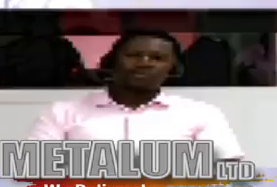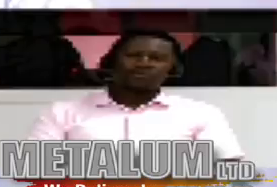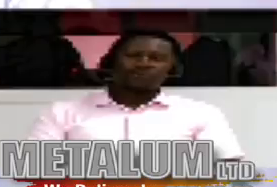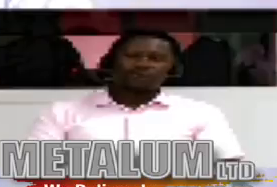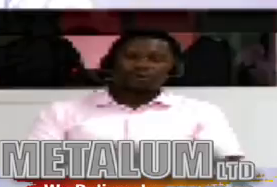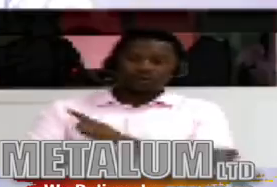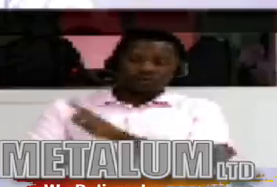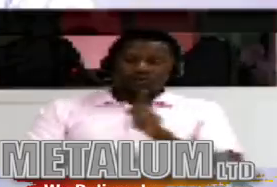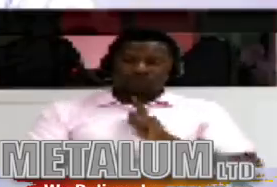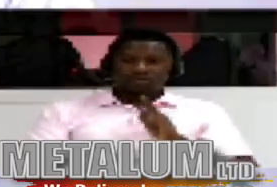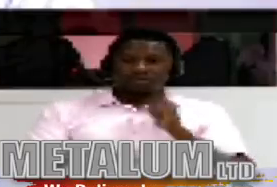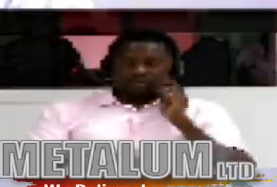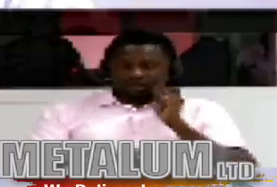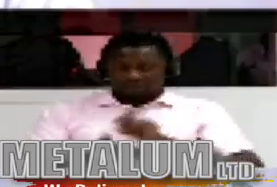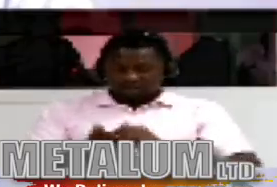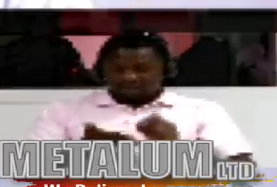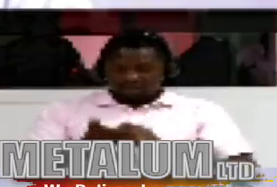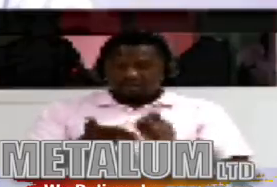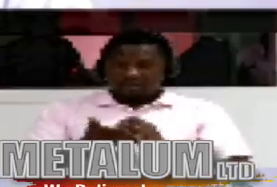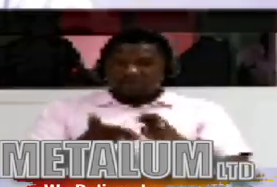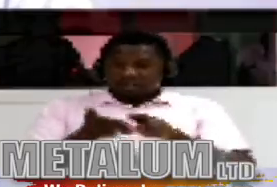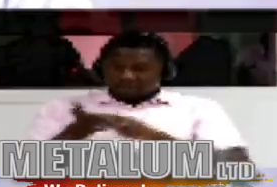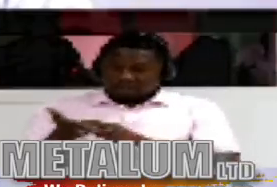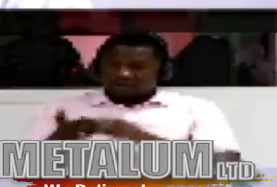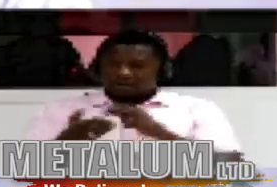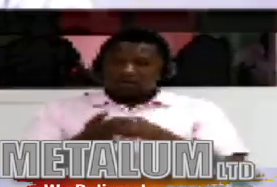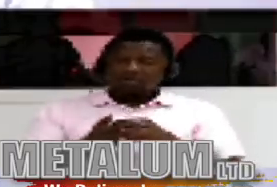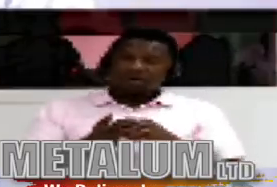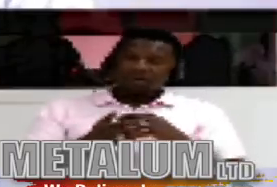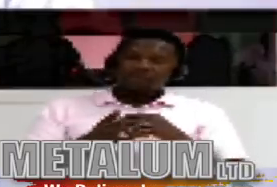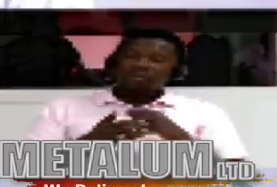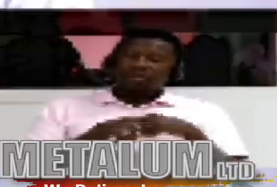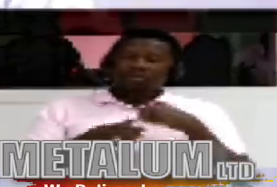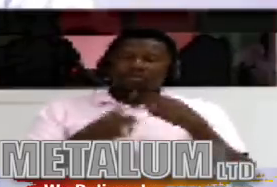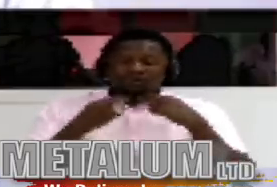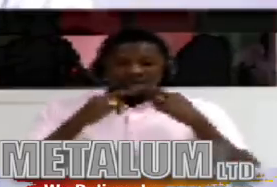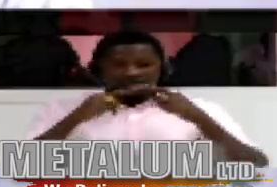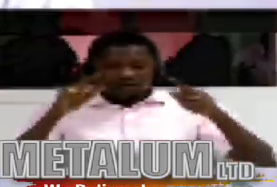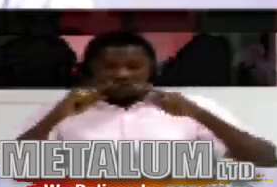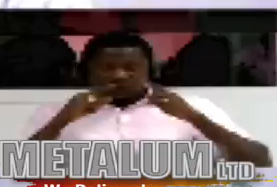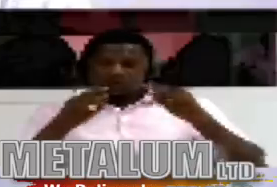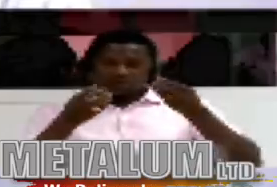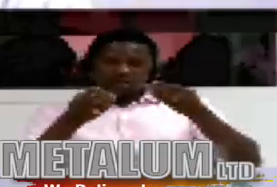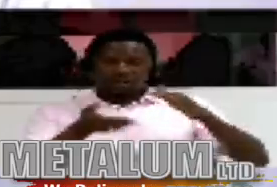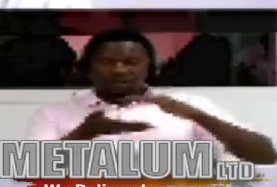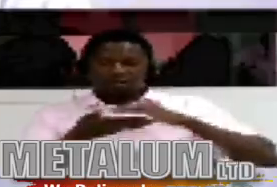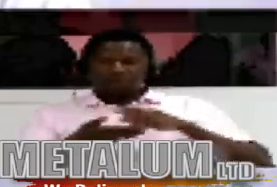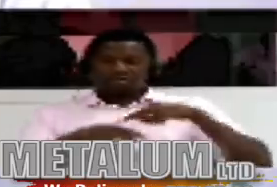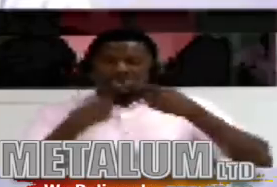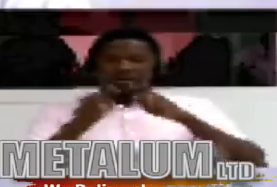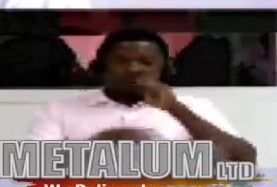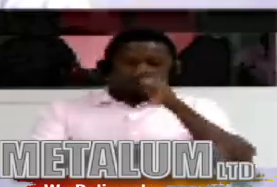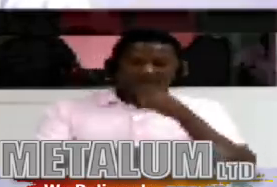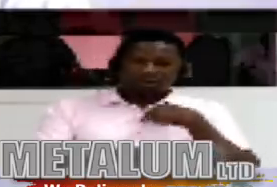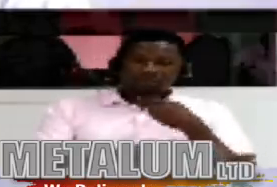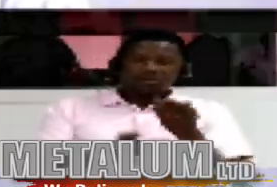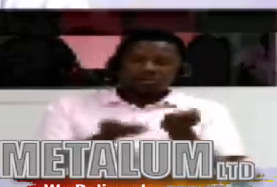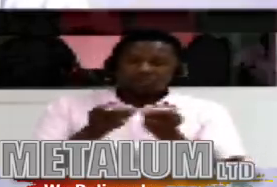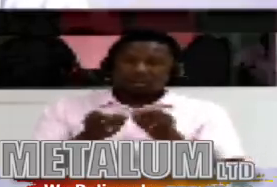We register our concern as to the information we received regarding the death of a student at Foster's